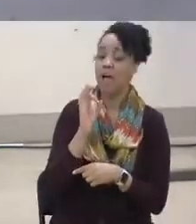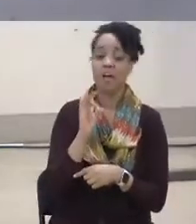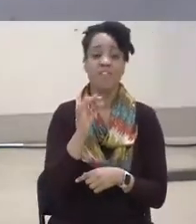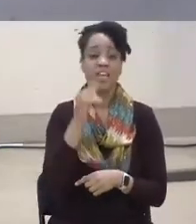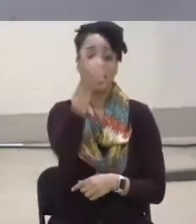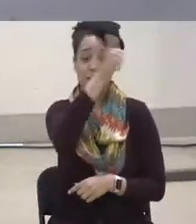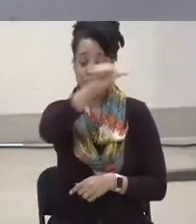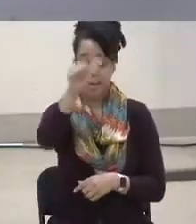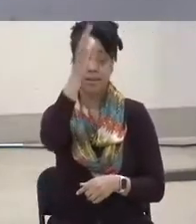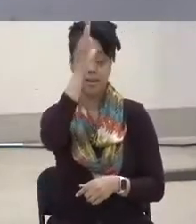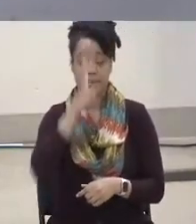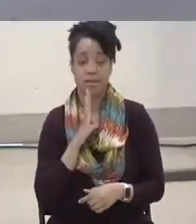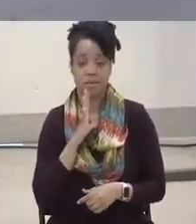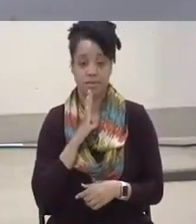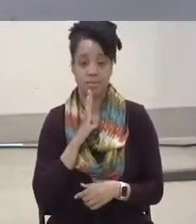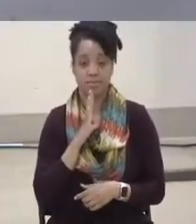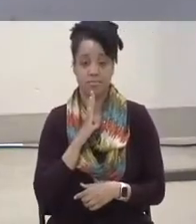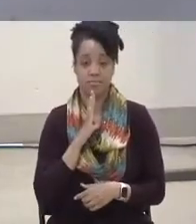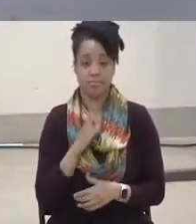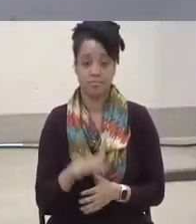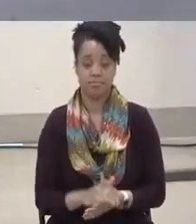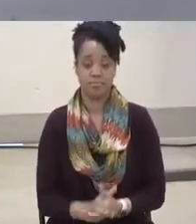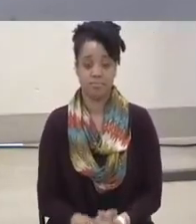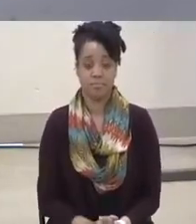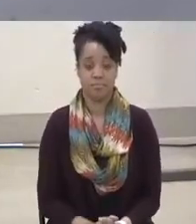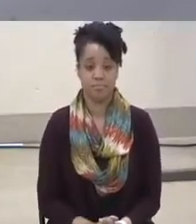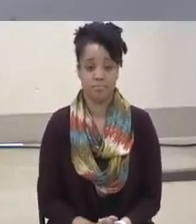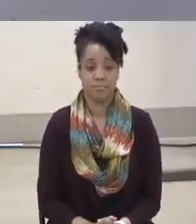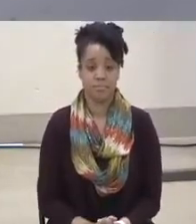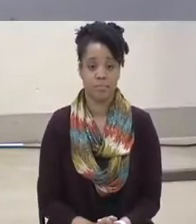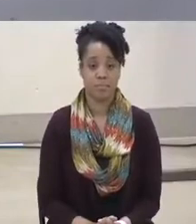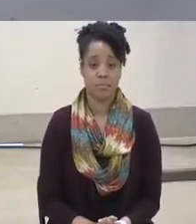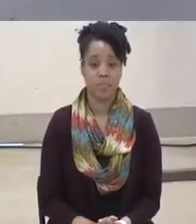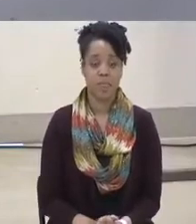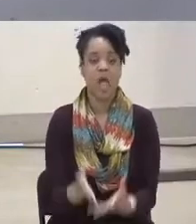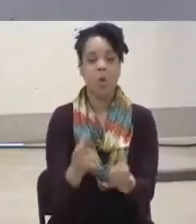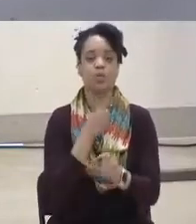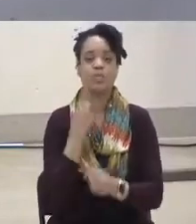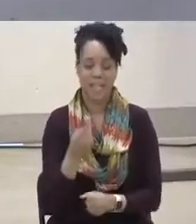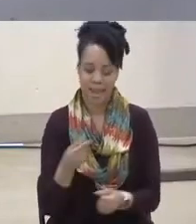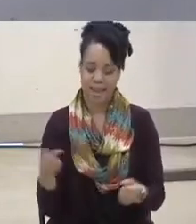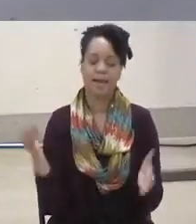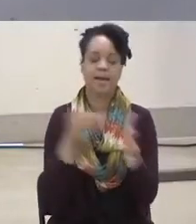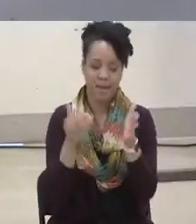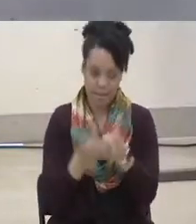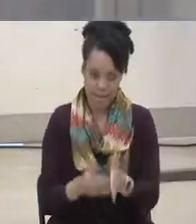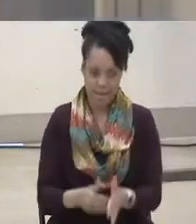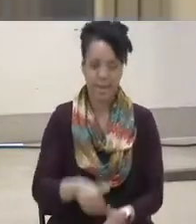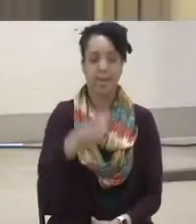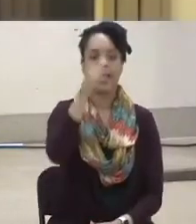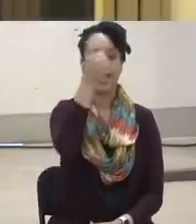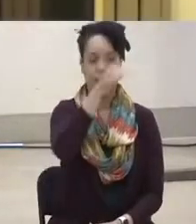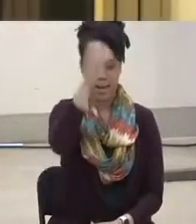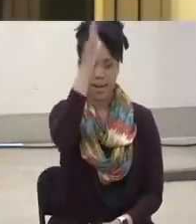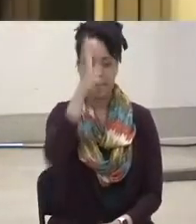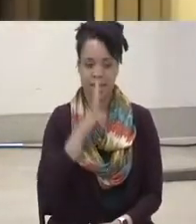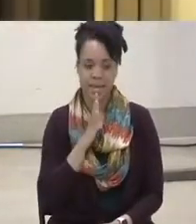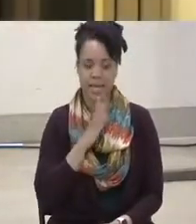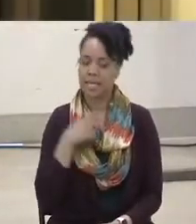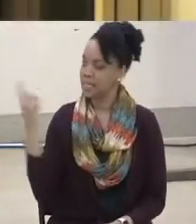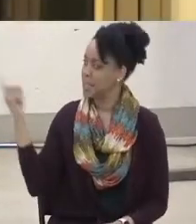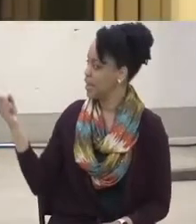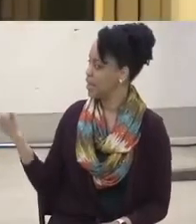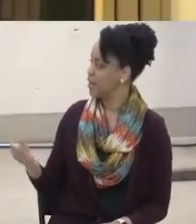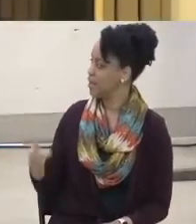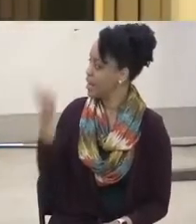man. Que hablan las dos palabras que dije últimas, cualquier hombre. I want you to say it again. Any man. Cualquier hombre. Say it, Ryan.